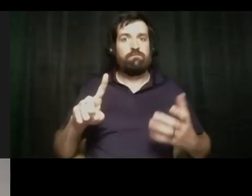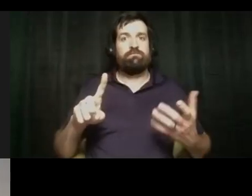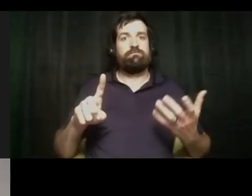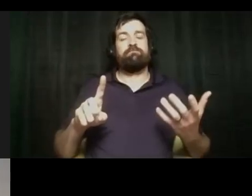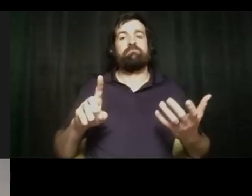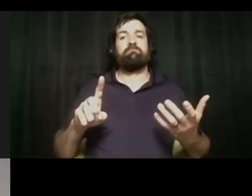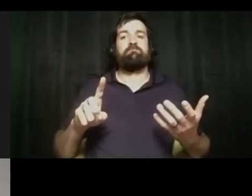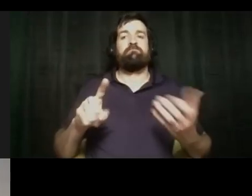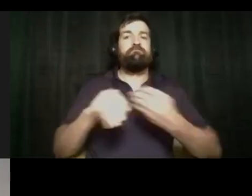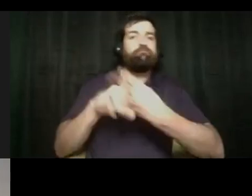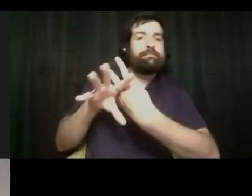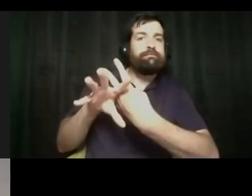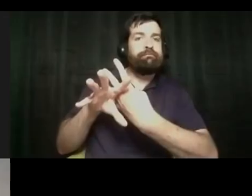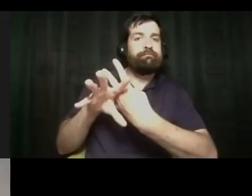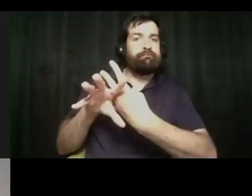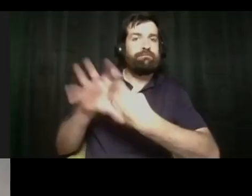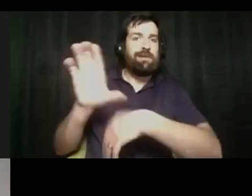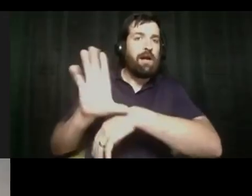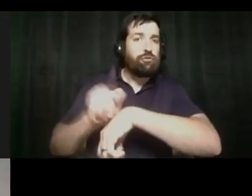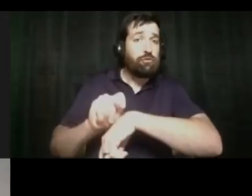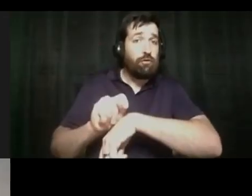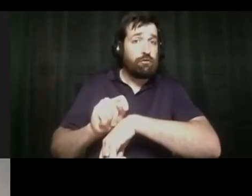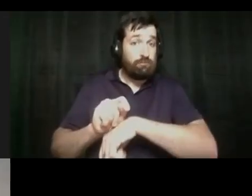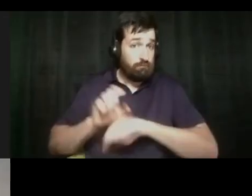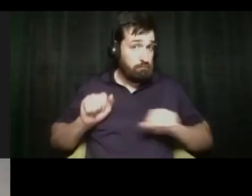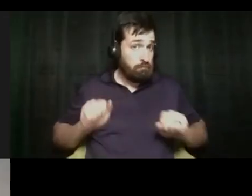a virtual Zoom consultation?